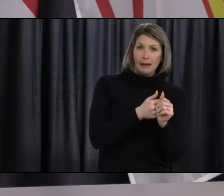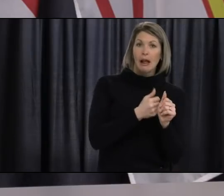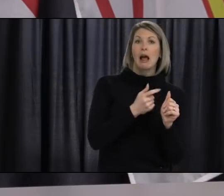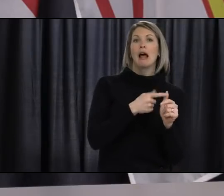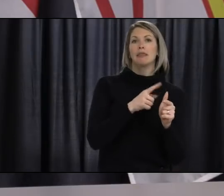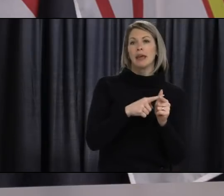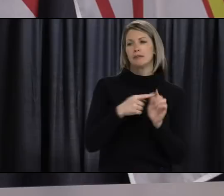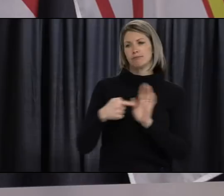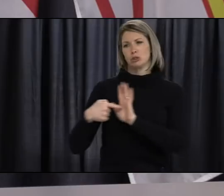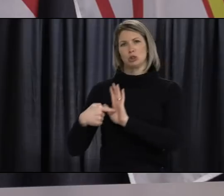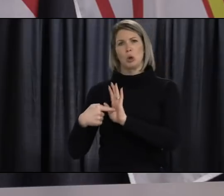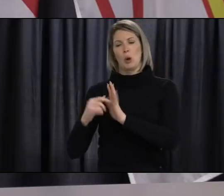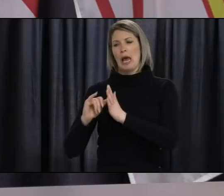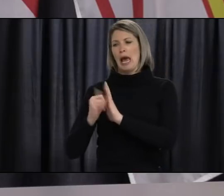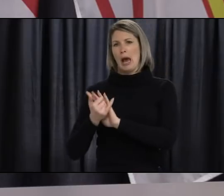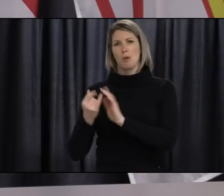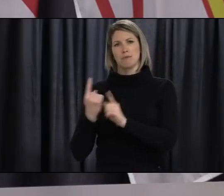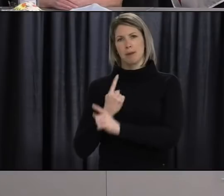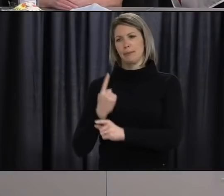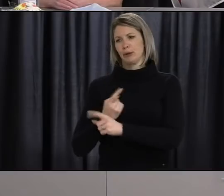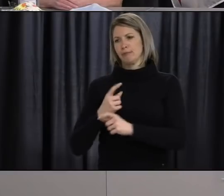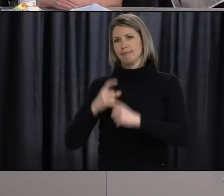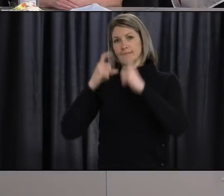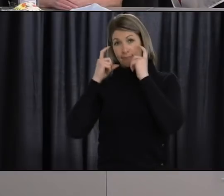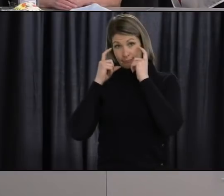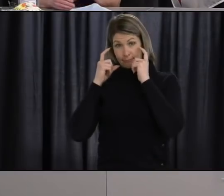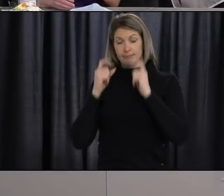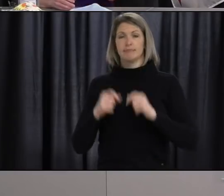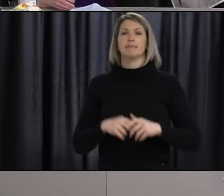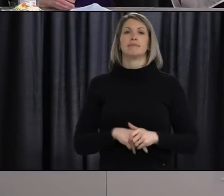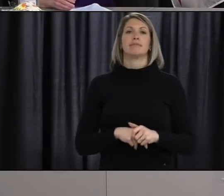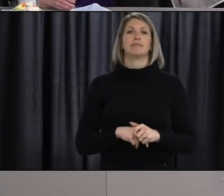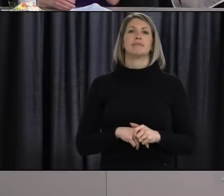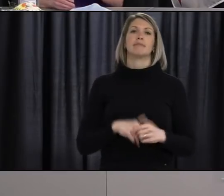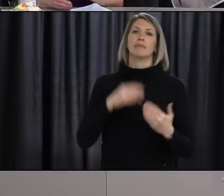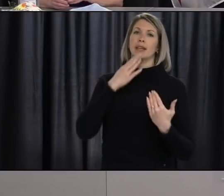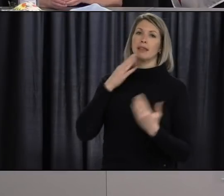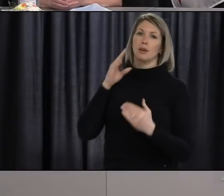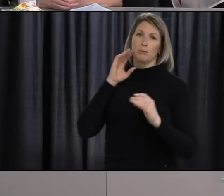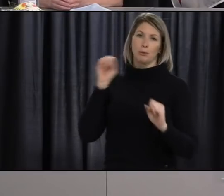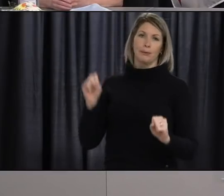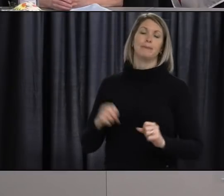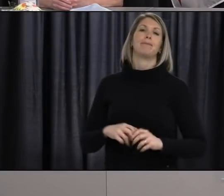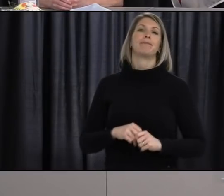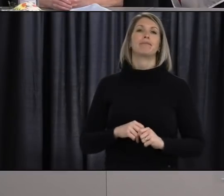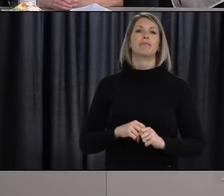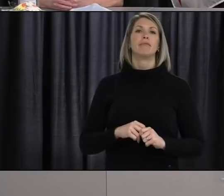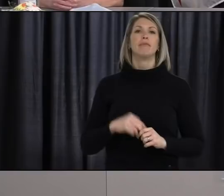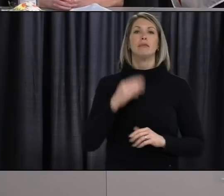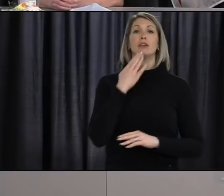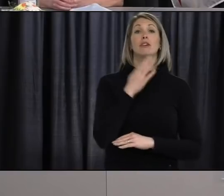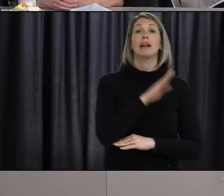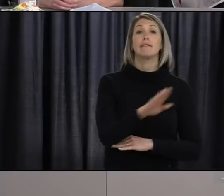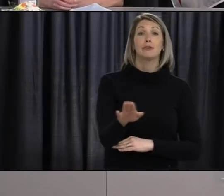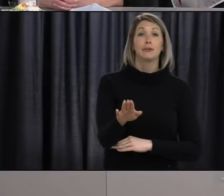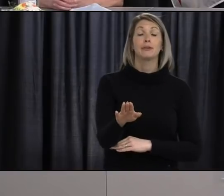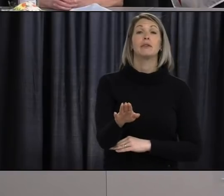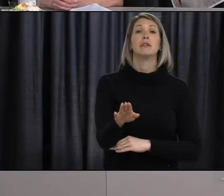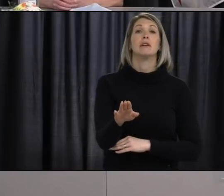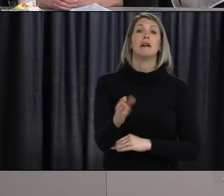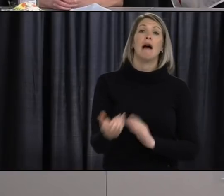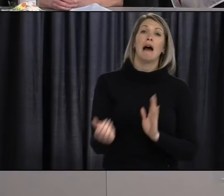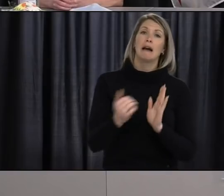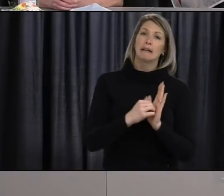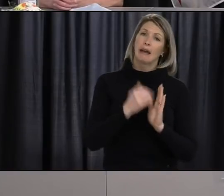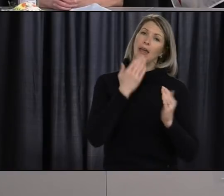a mask properly for yours protection and those of your family. Thank you, Premier. Good afternoon, everyone. Thank you for everyone